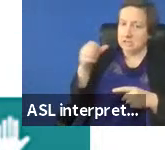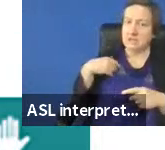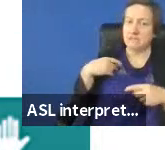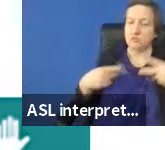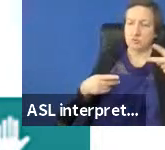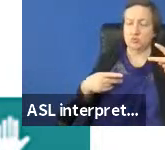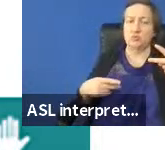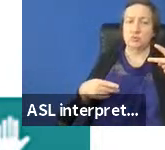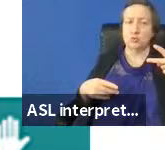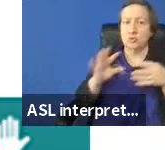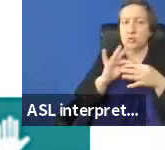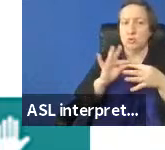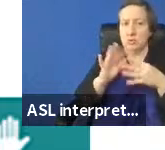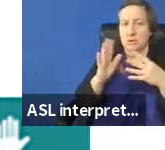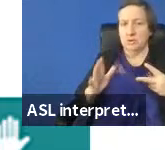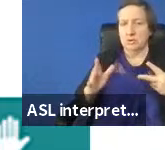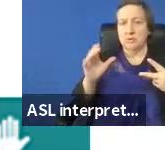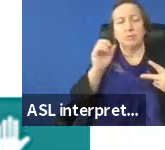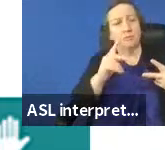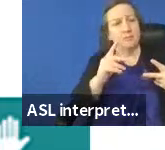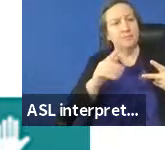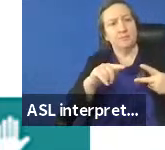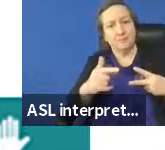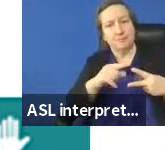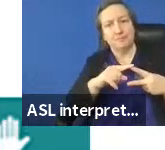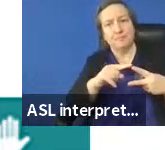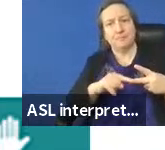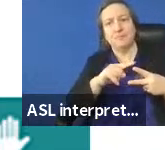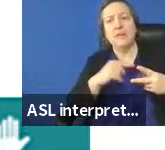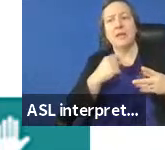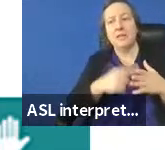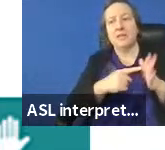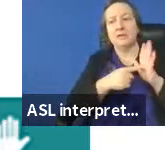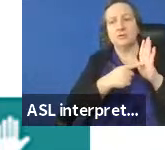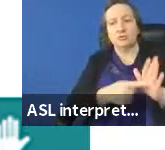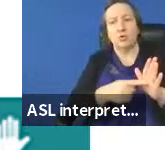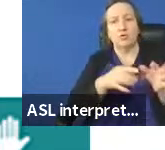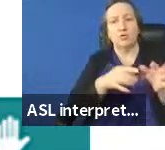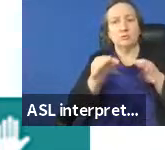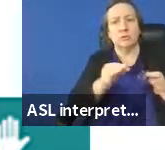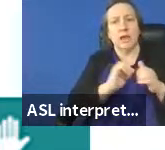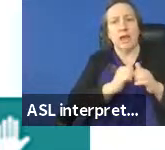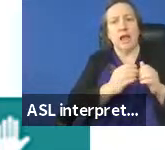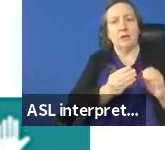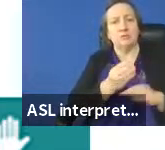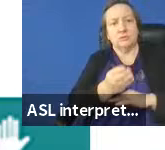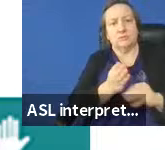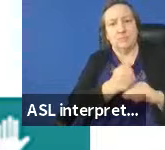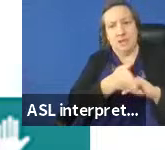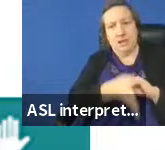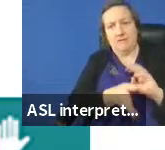2. Let's have them do it, and then we can show the instructions for submitting after the meeting.